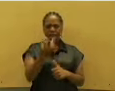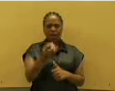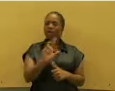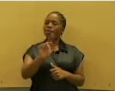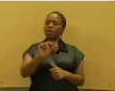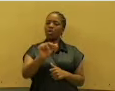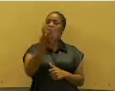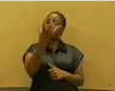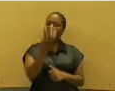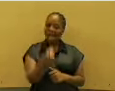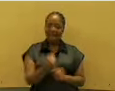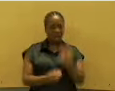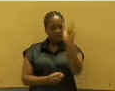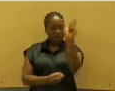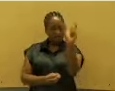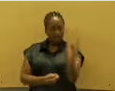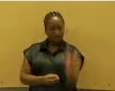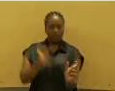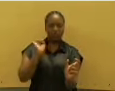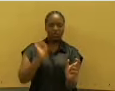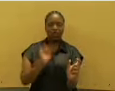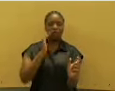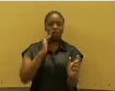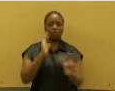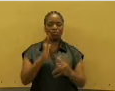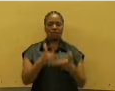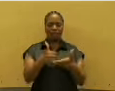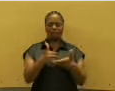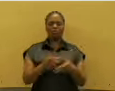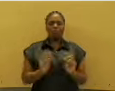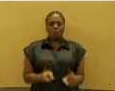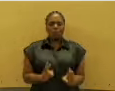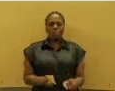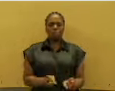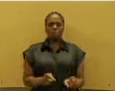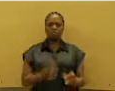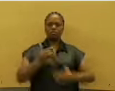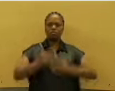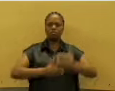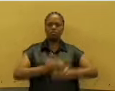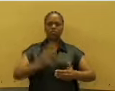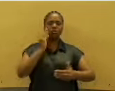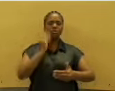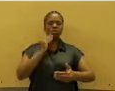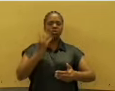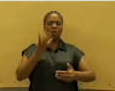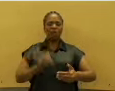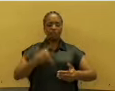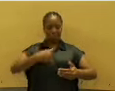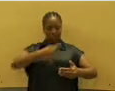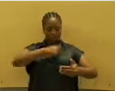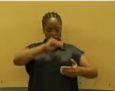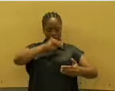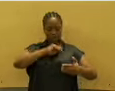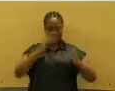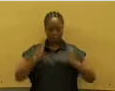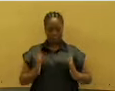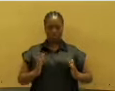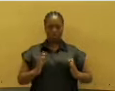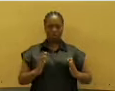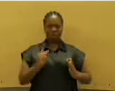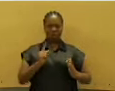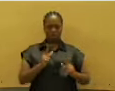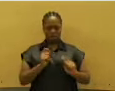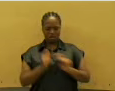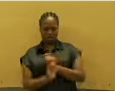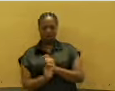being helped through the process in a form of normalizing the sort of experiences that they have. So that was something that definitely came up